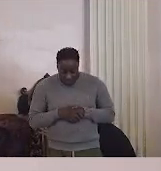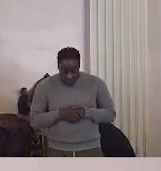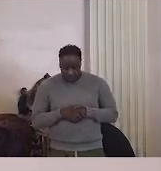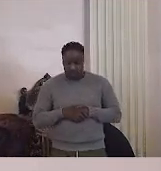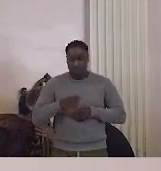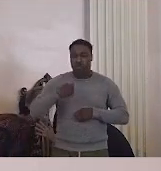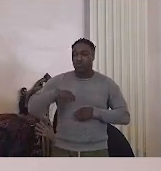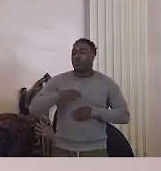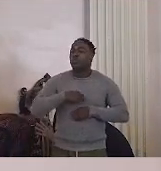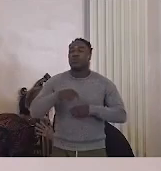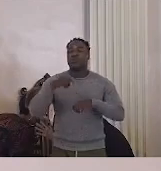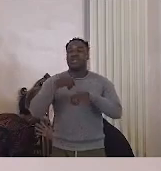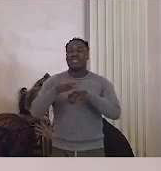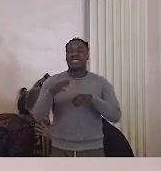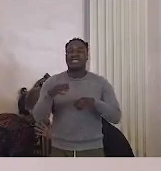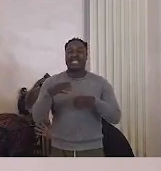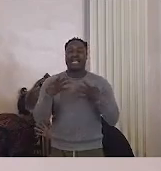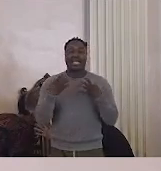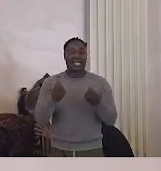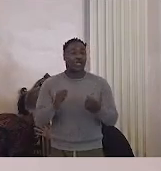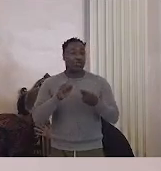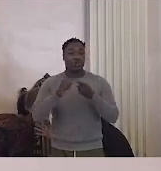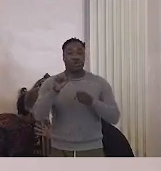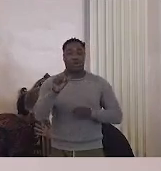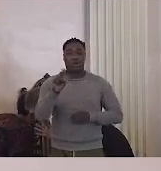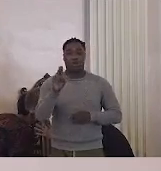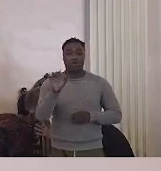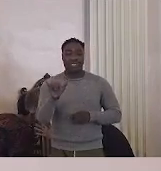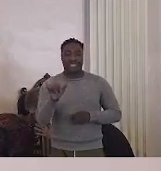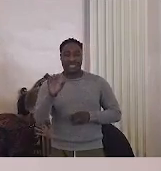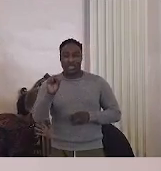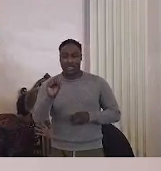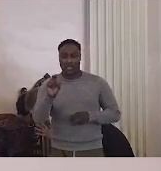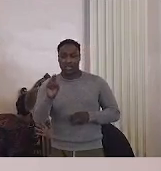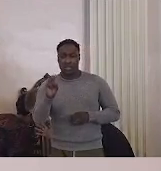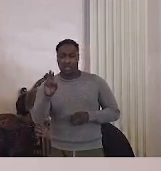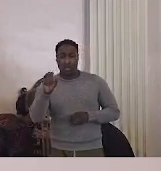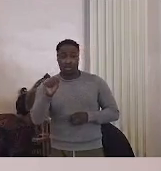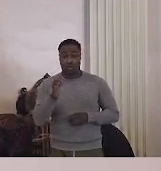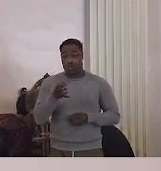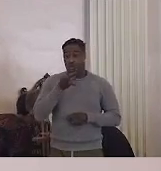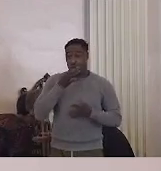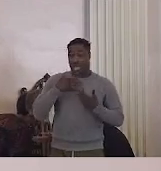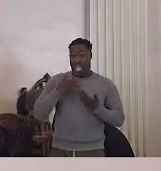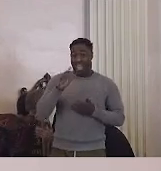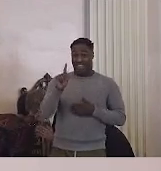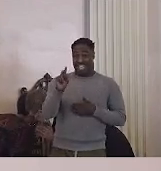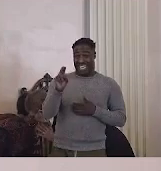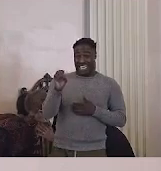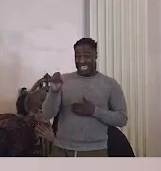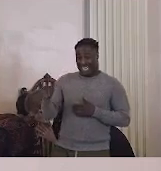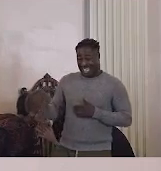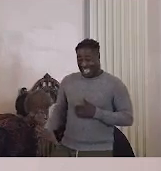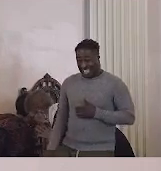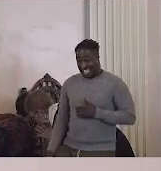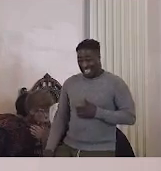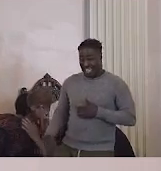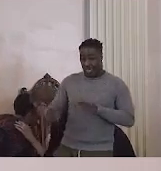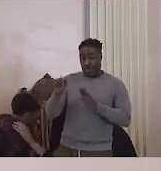And we send healing wishes to Lucy Summers for her upcoming knee surgery, which will be next week on Tuesday.